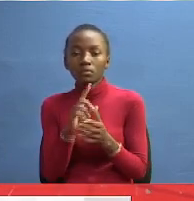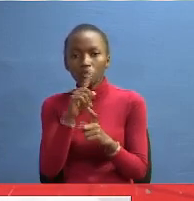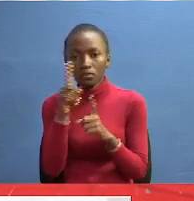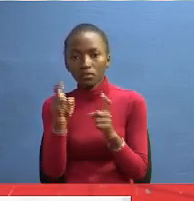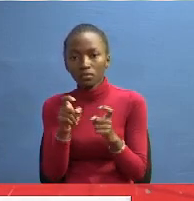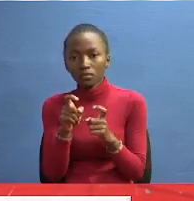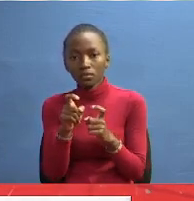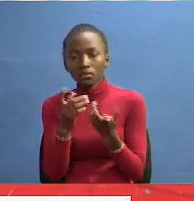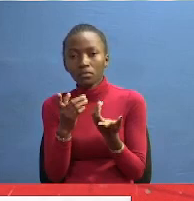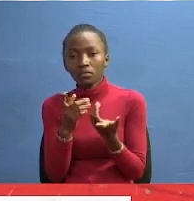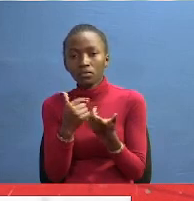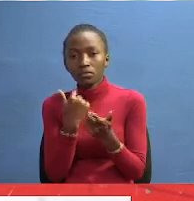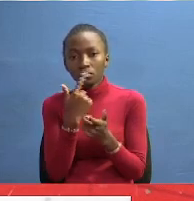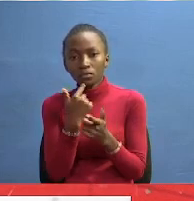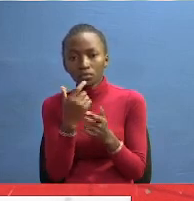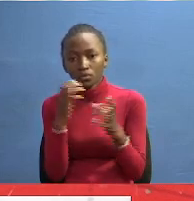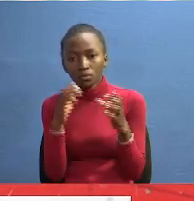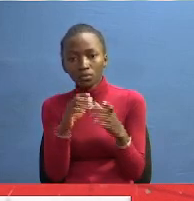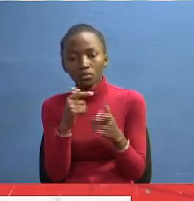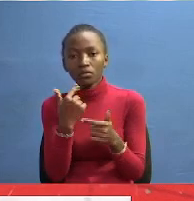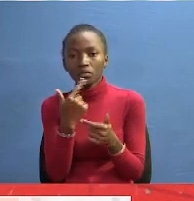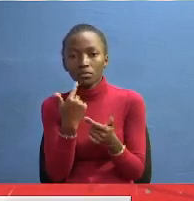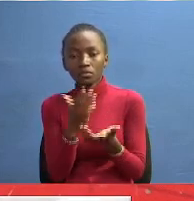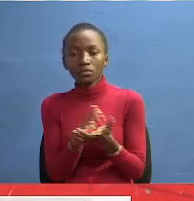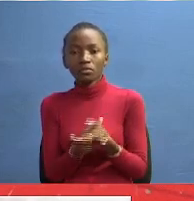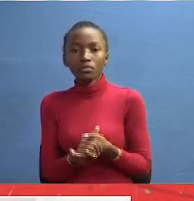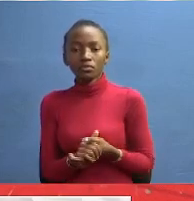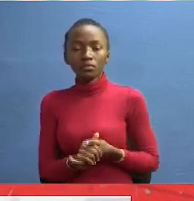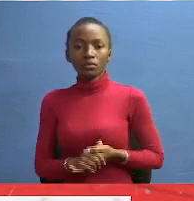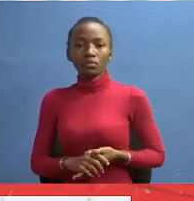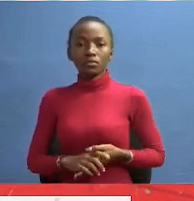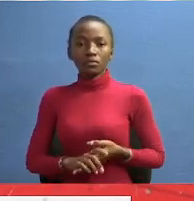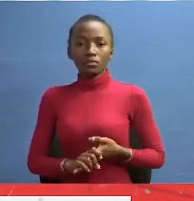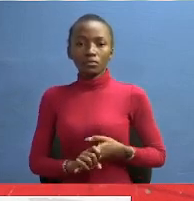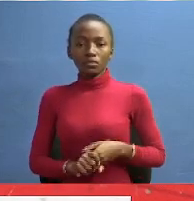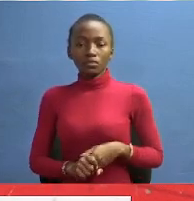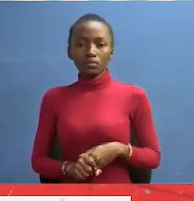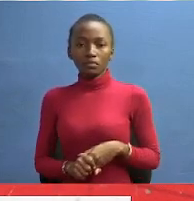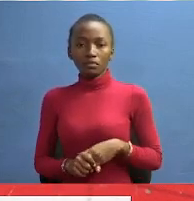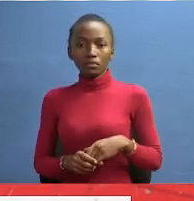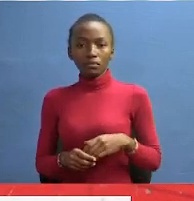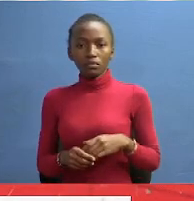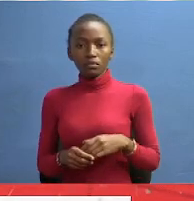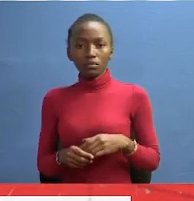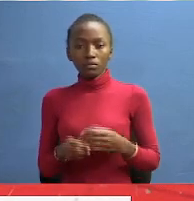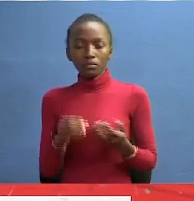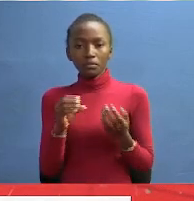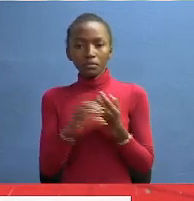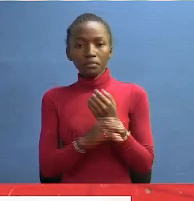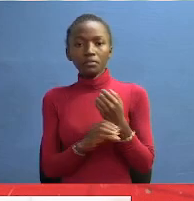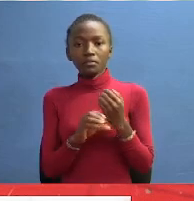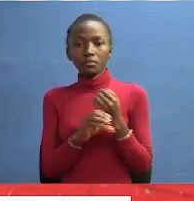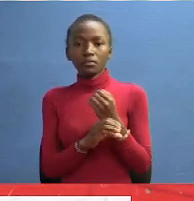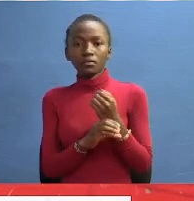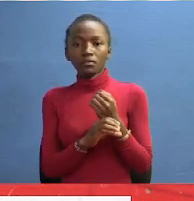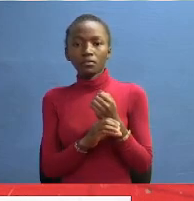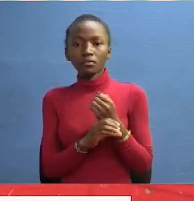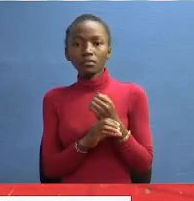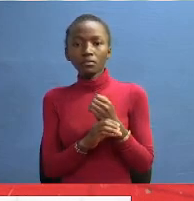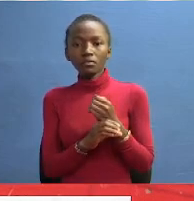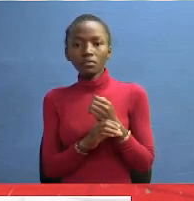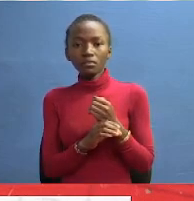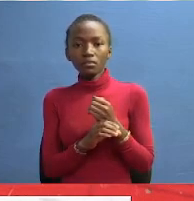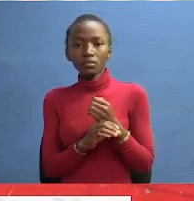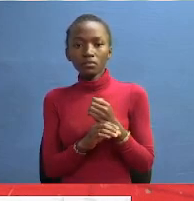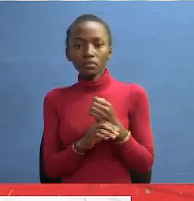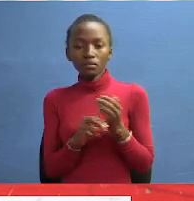is, who are these groupings? Of course, it is the states. And that